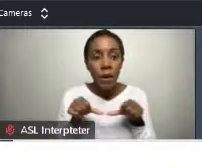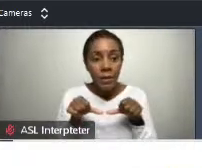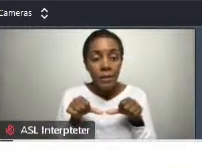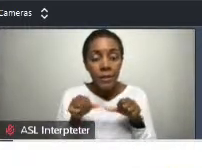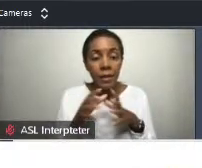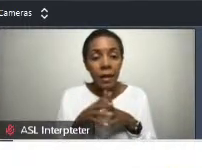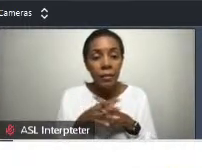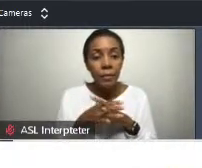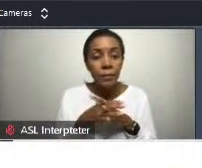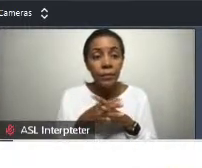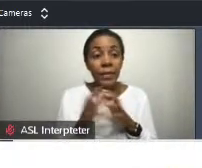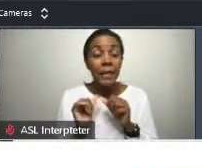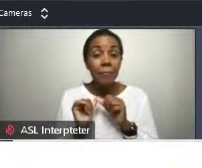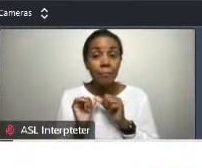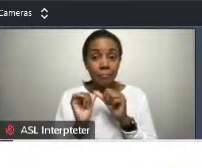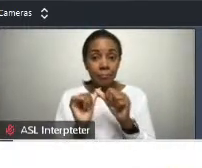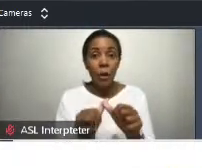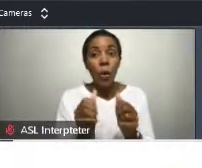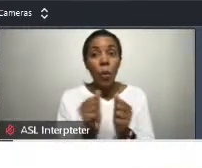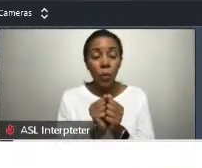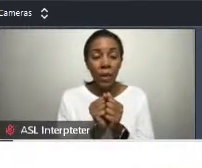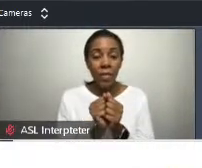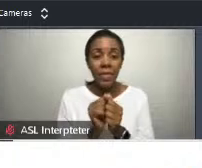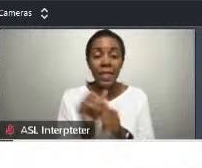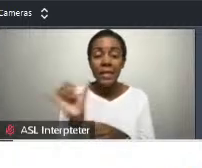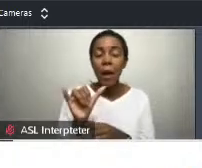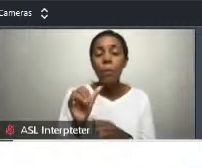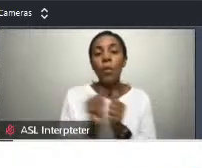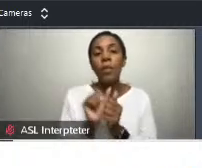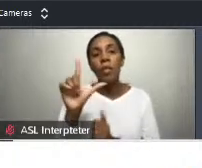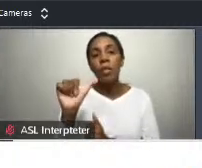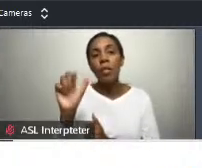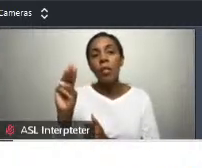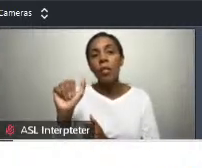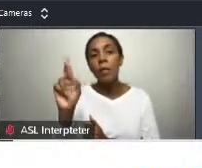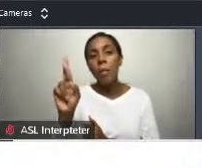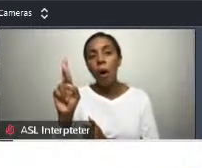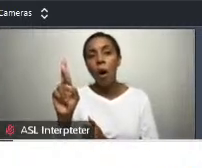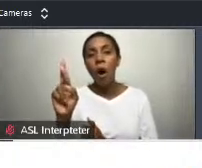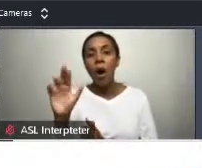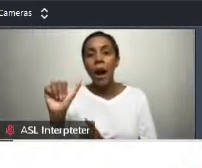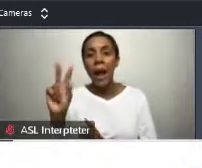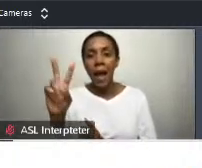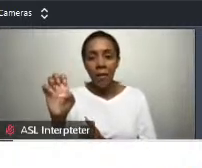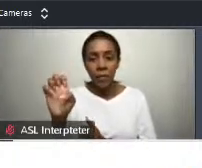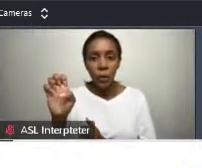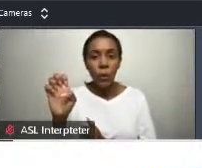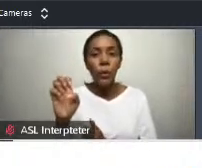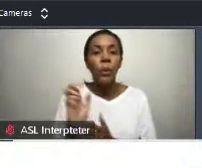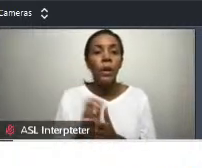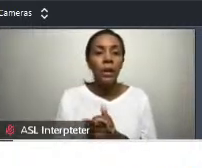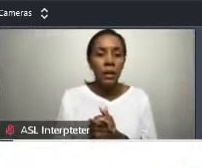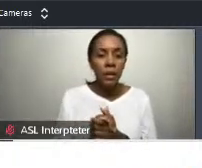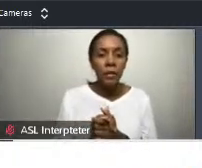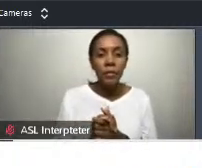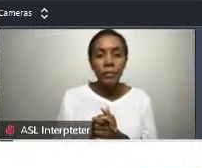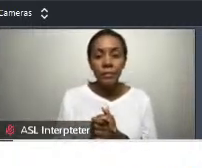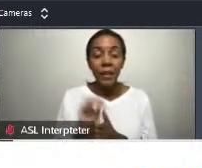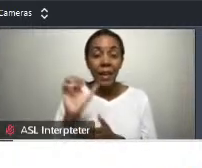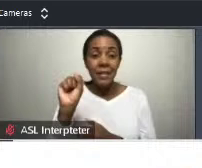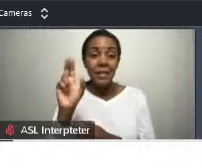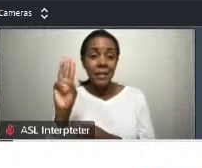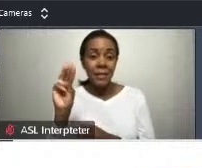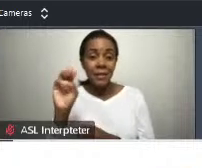is consistent with what we did with Lamar Avenue and Summer Avenue as well. Also